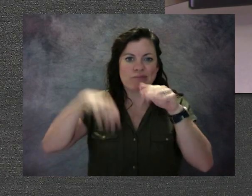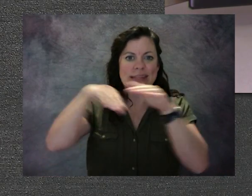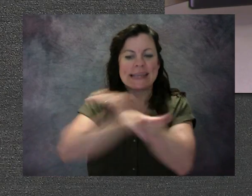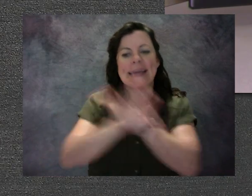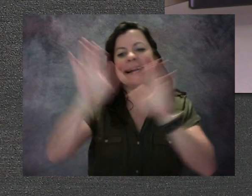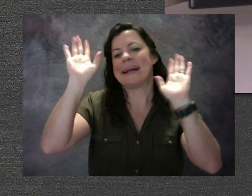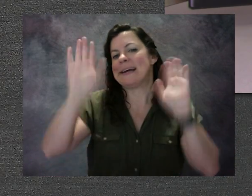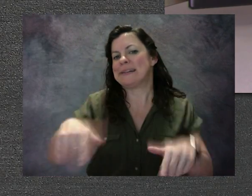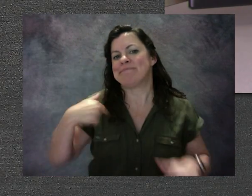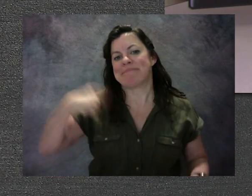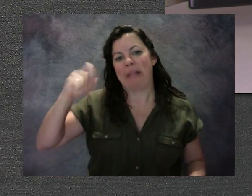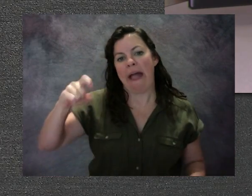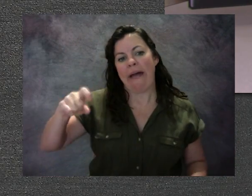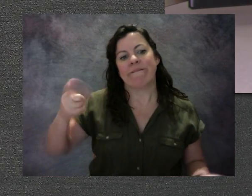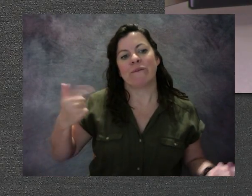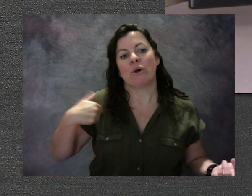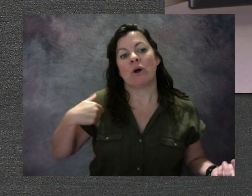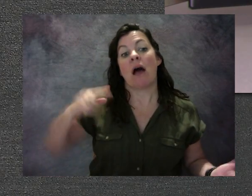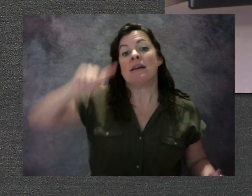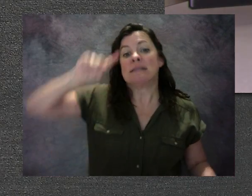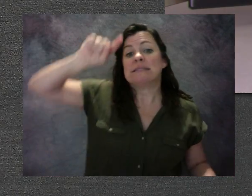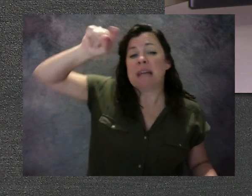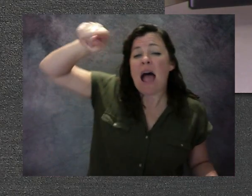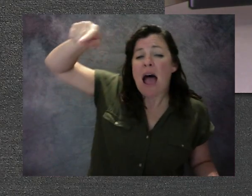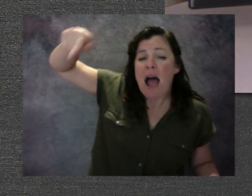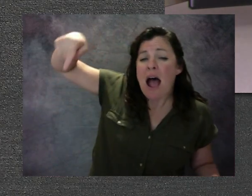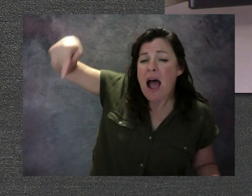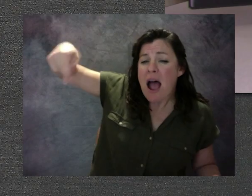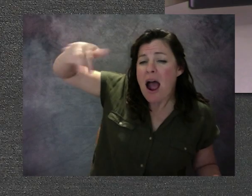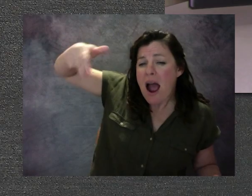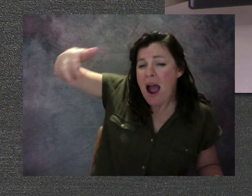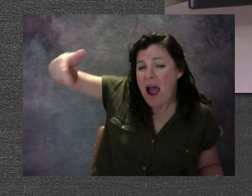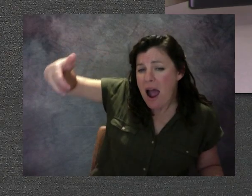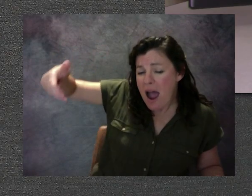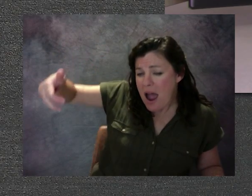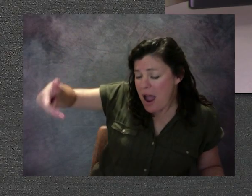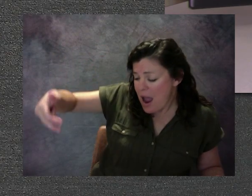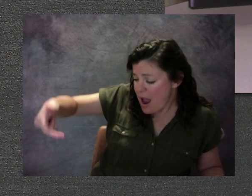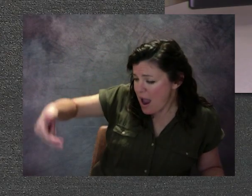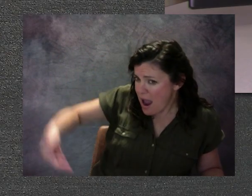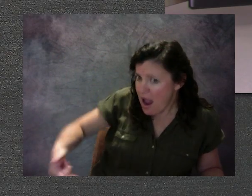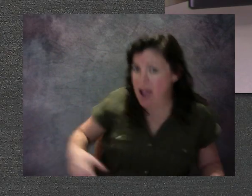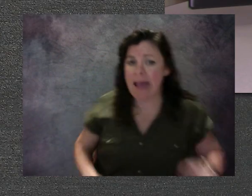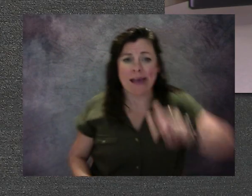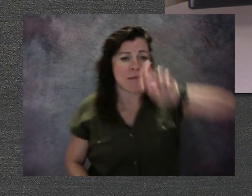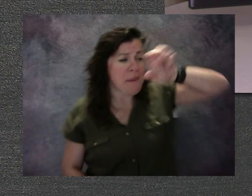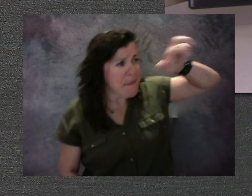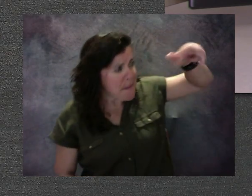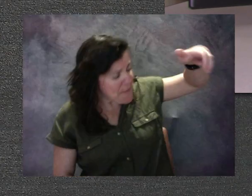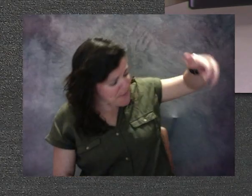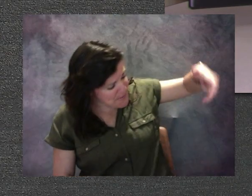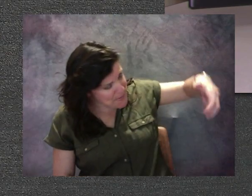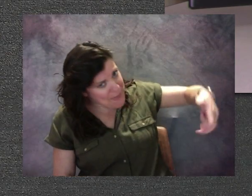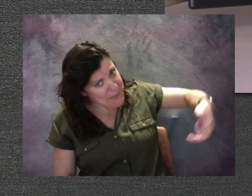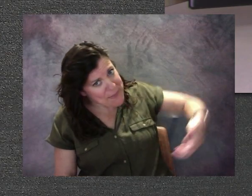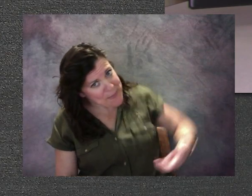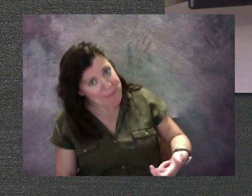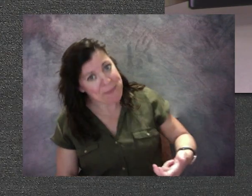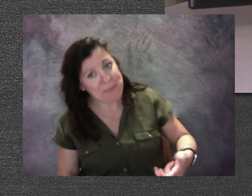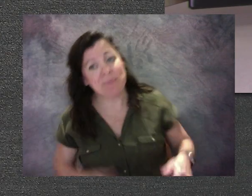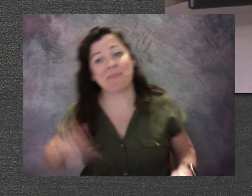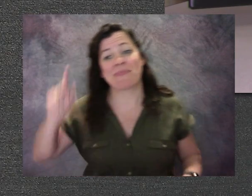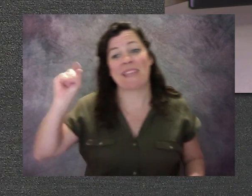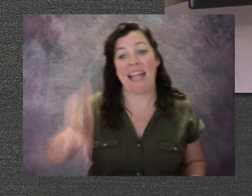did? Yeah, that's right. We went down the side of the hill, didn't we? And when we got to the